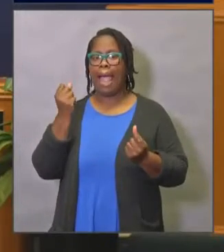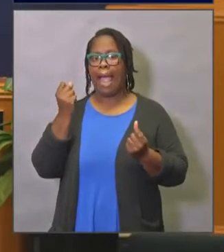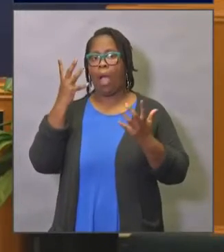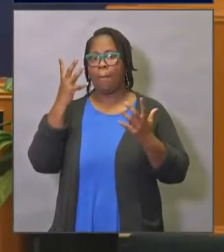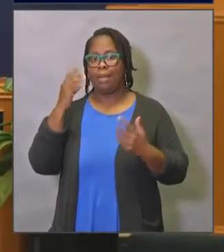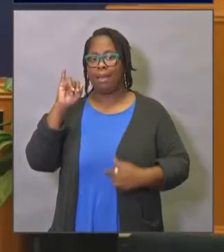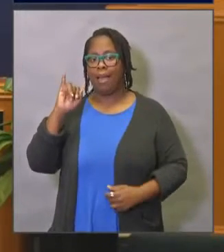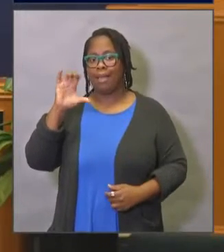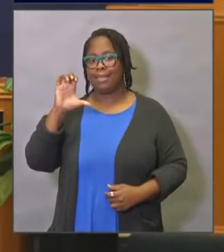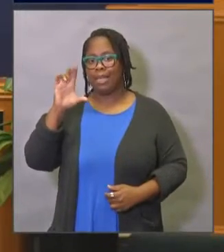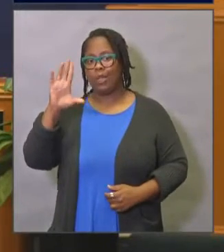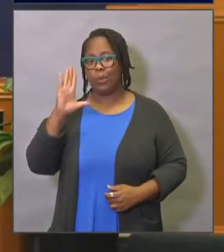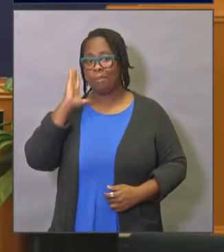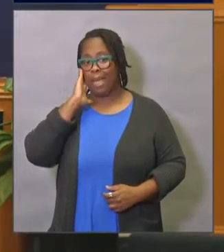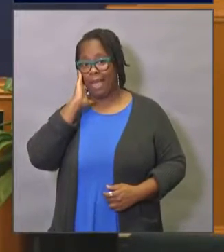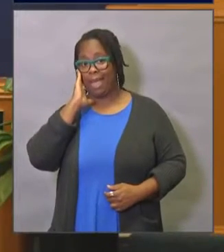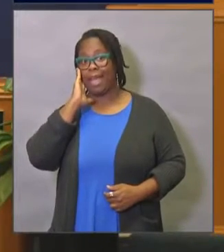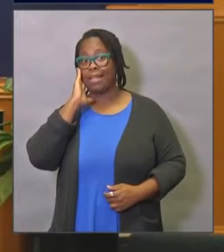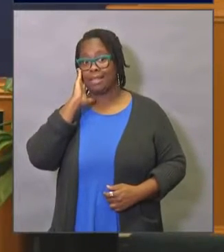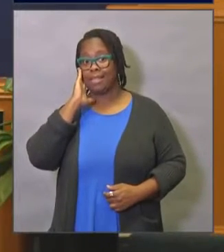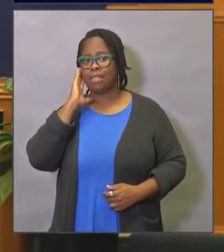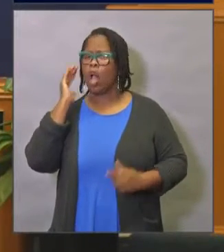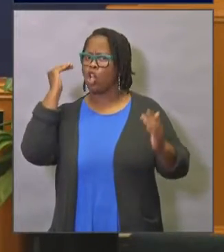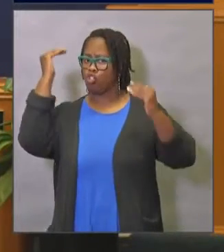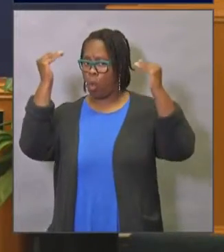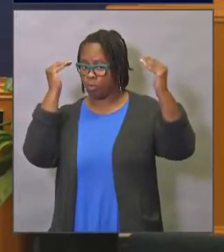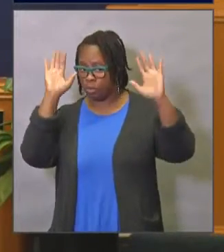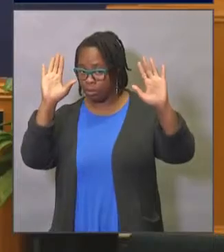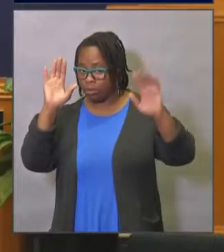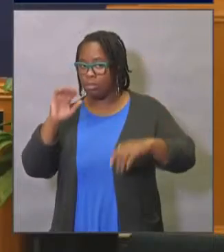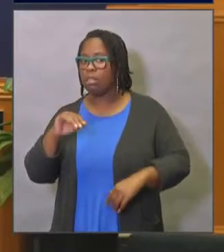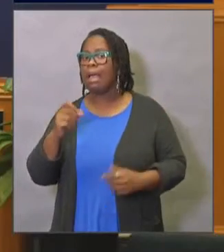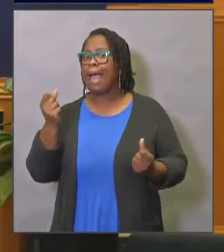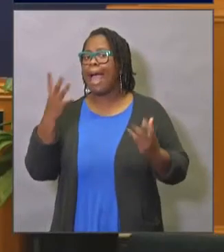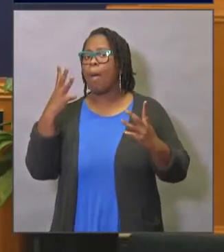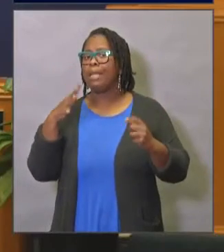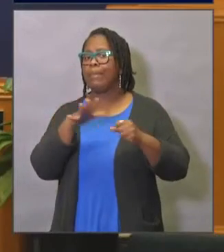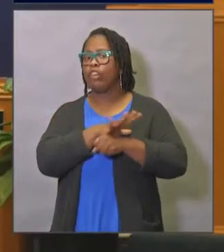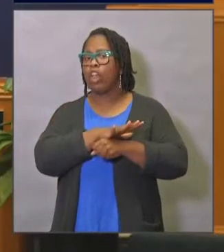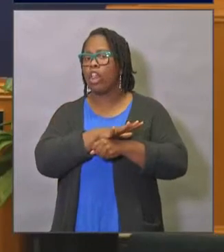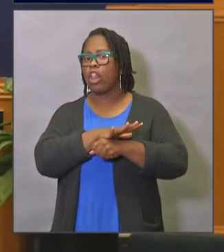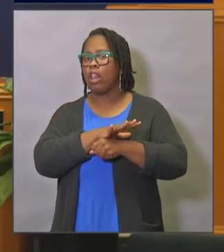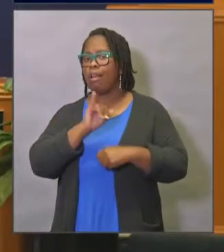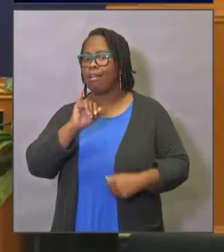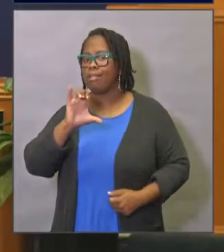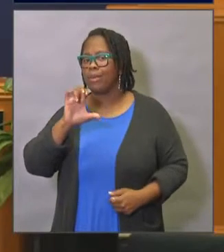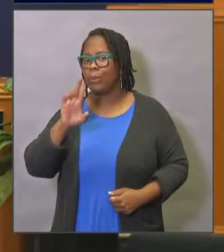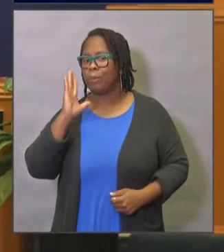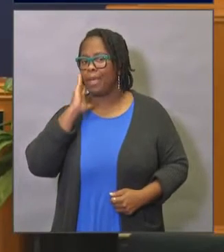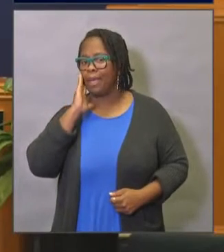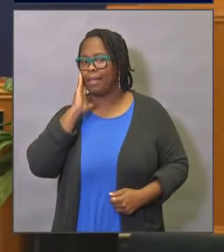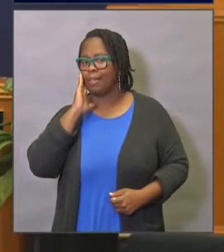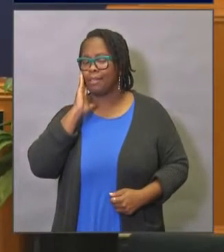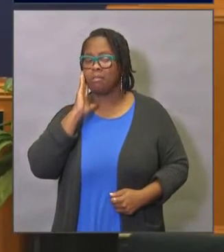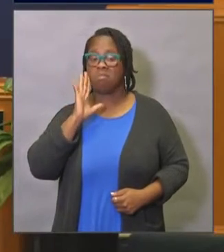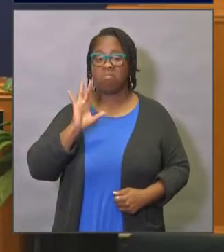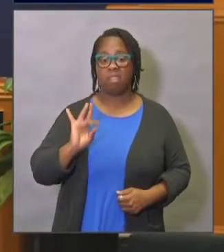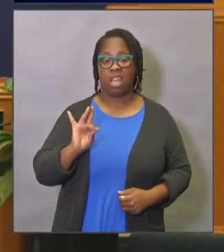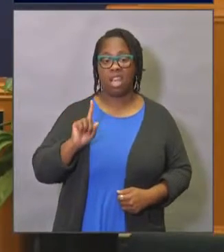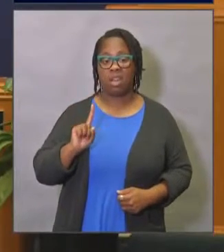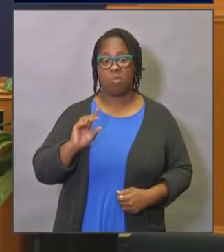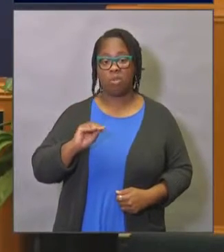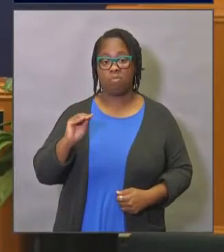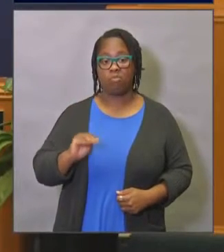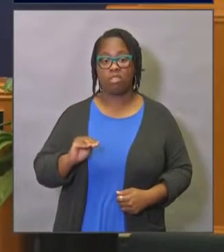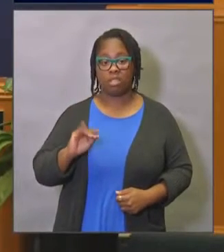of our ICU beds that are for adults, how many are occupied, you would find that, we had about 81% of